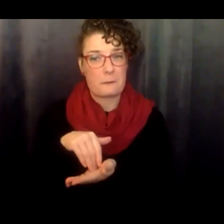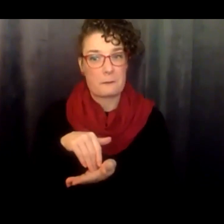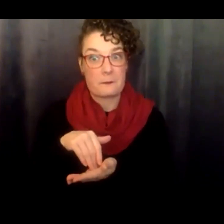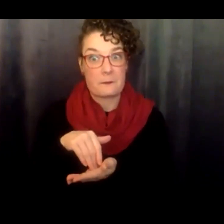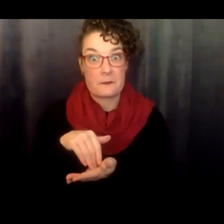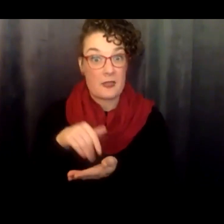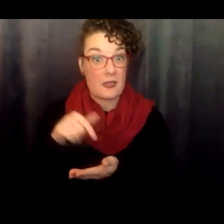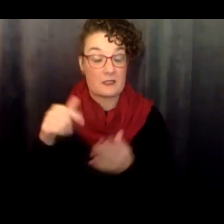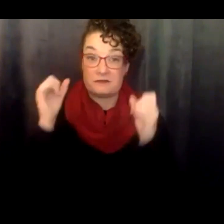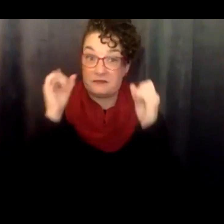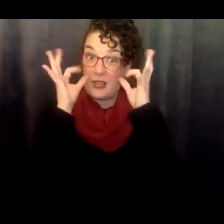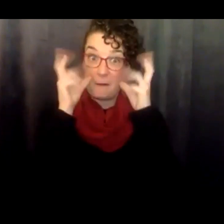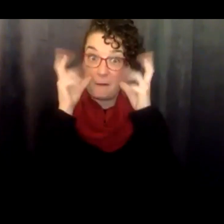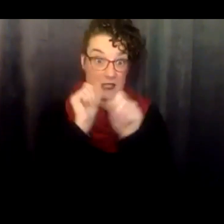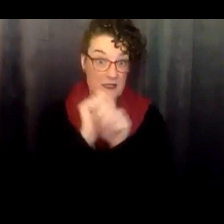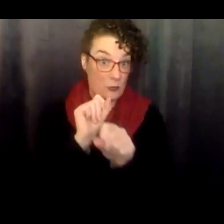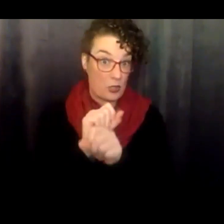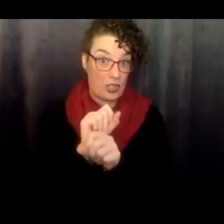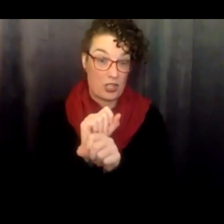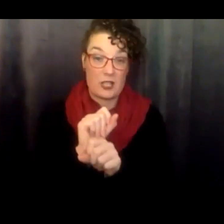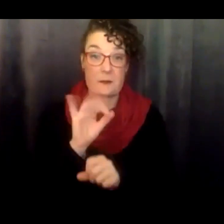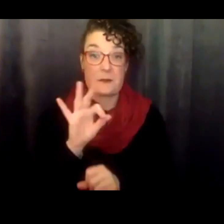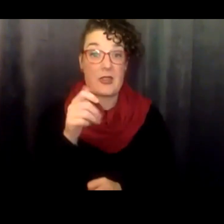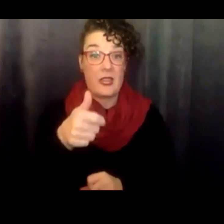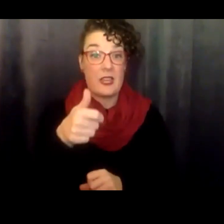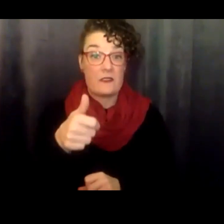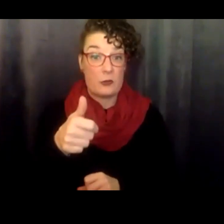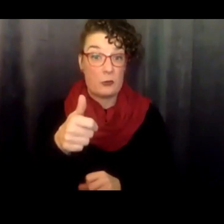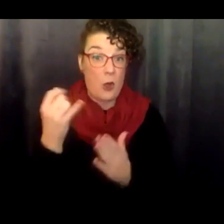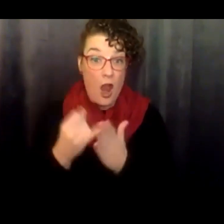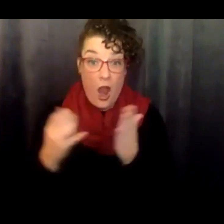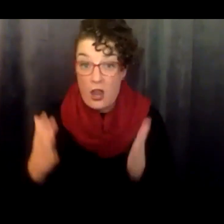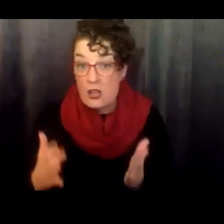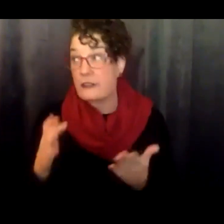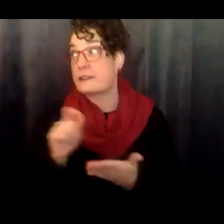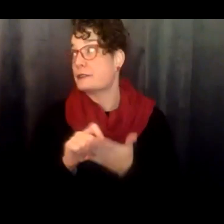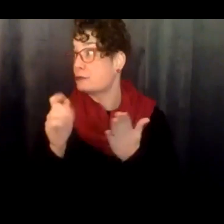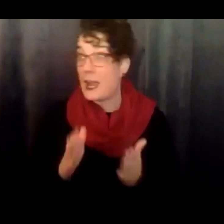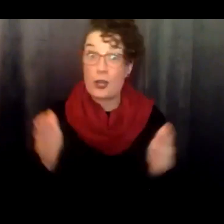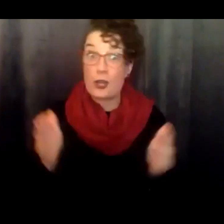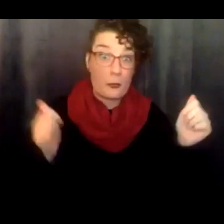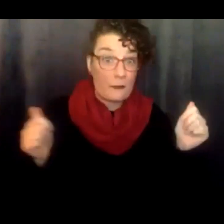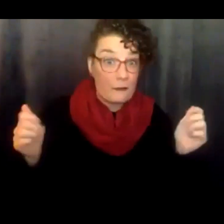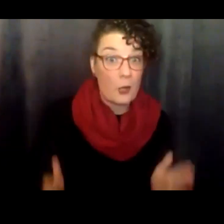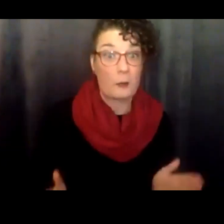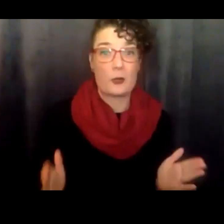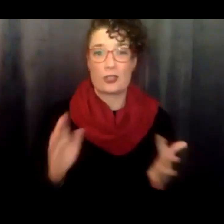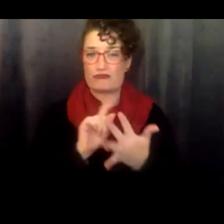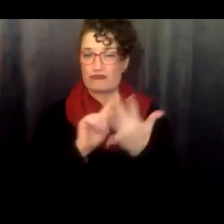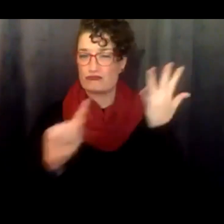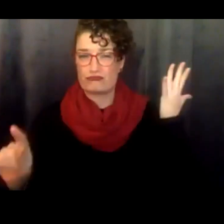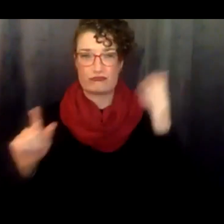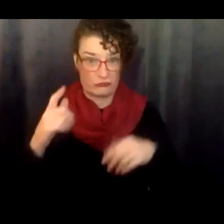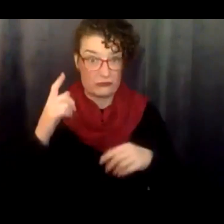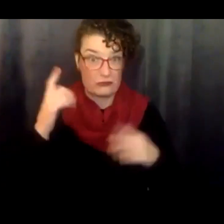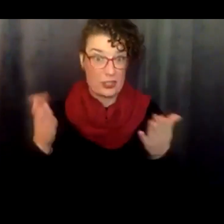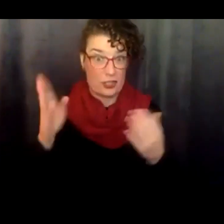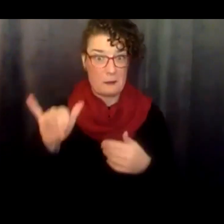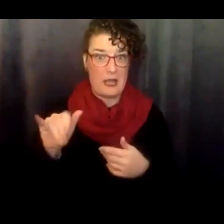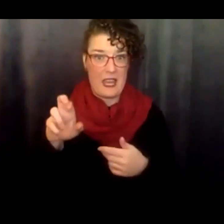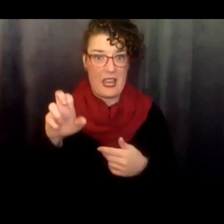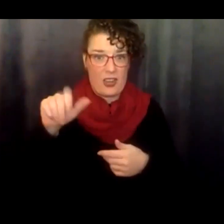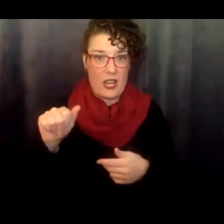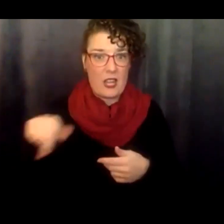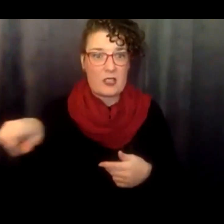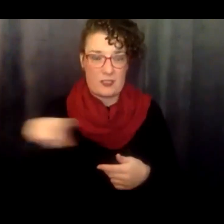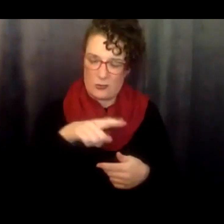such amazing work. If you are an artist, writer, performer of any kind in the Bay Area, you want to